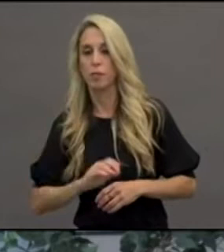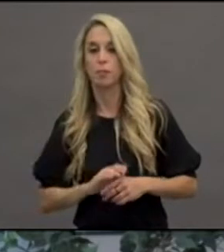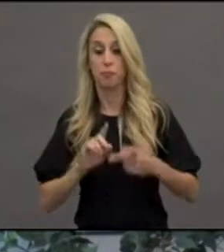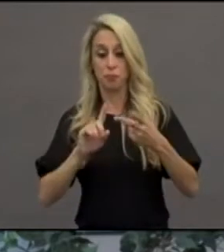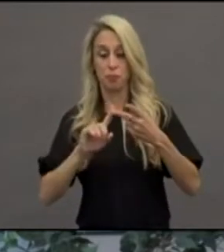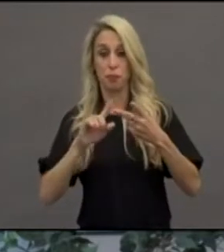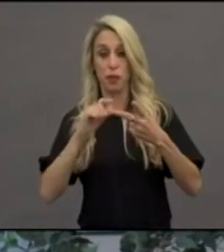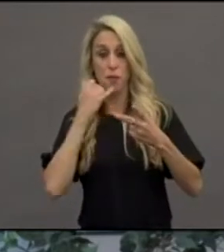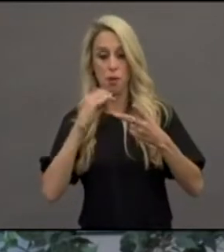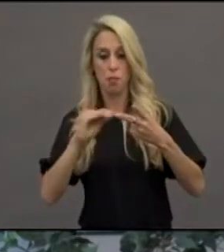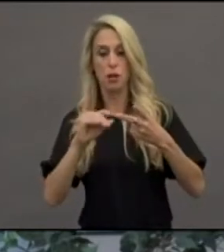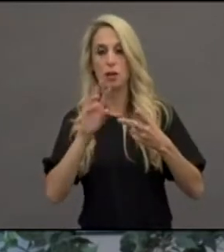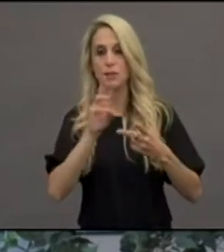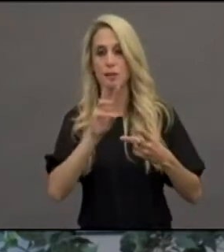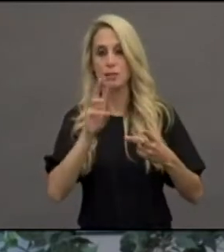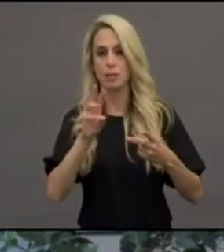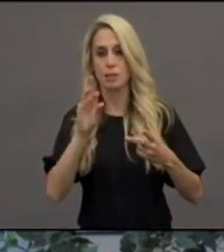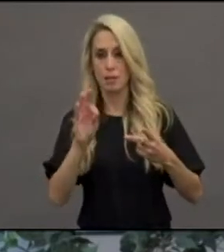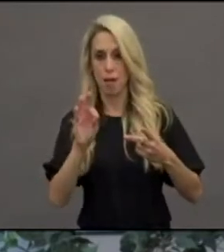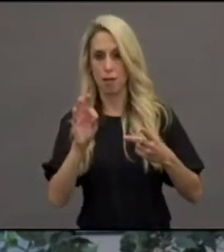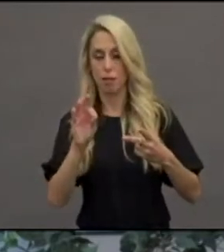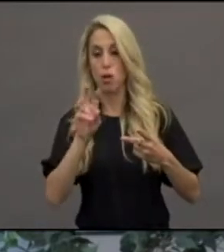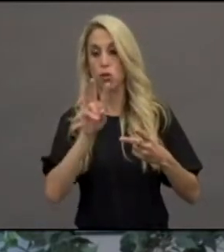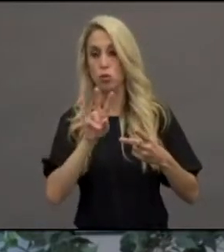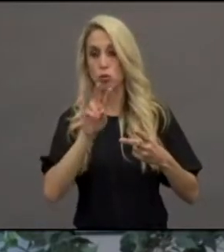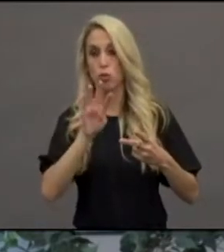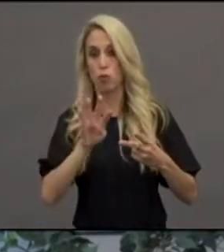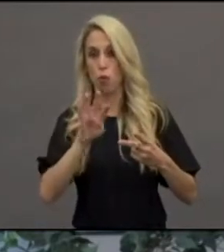The next number is